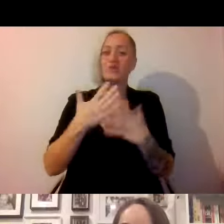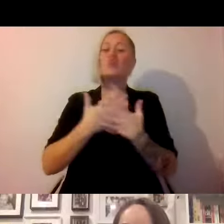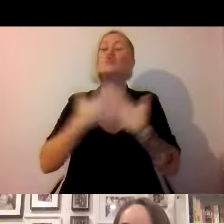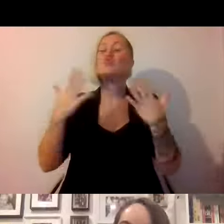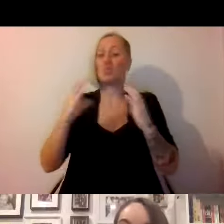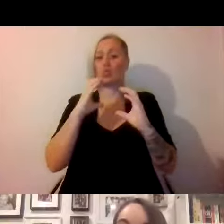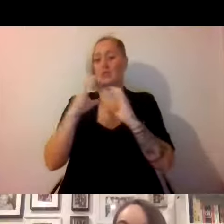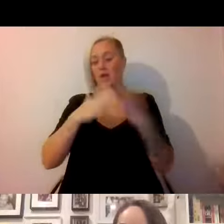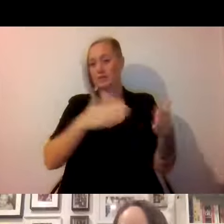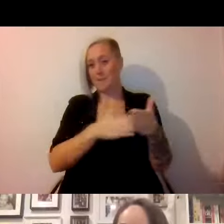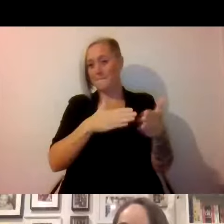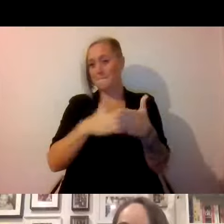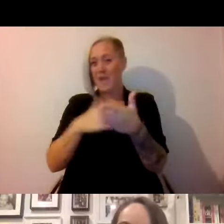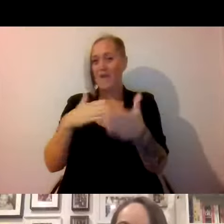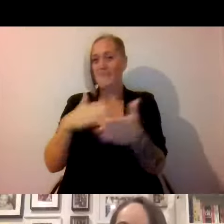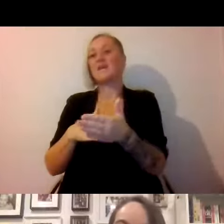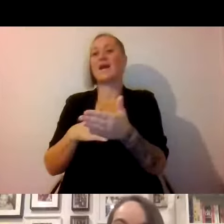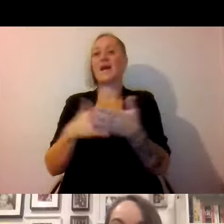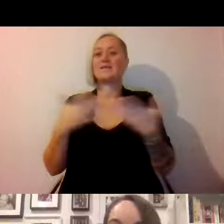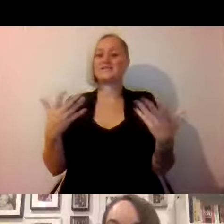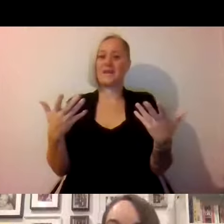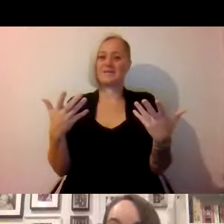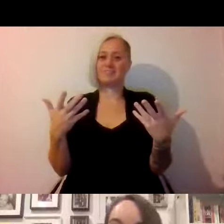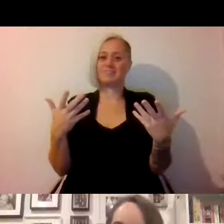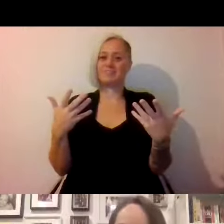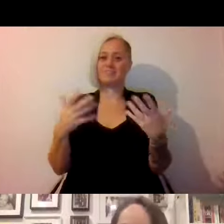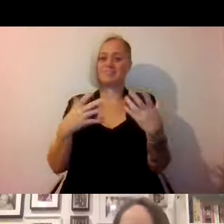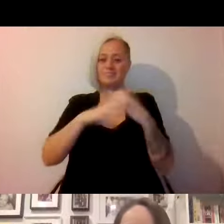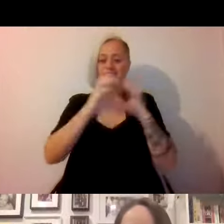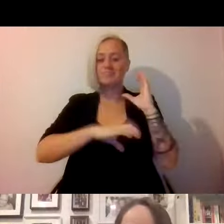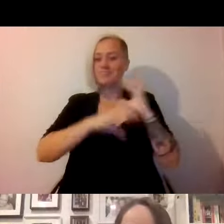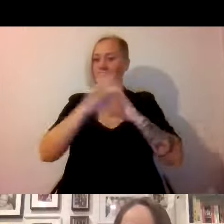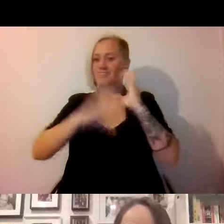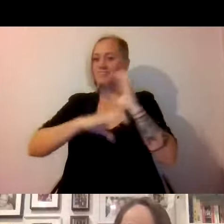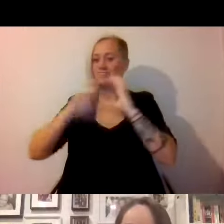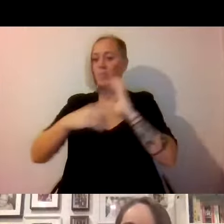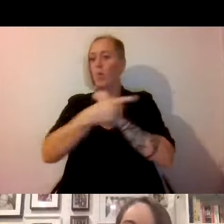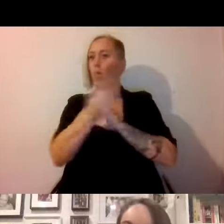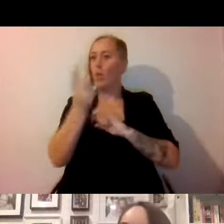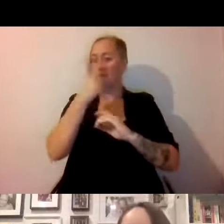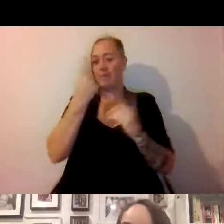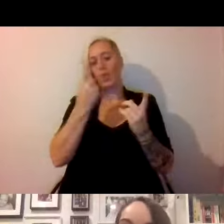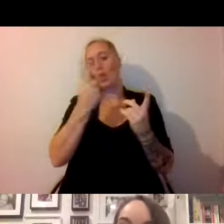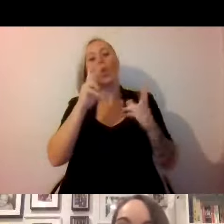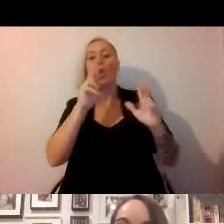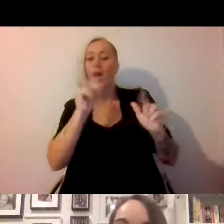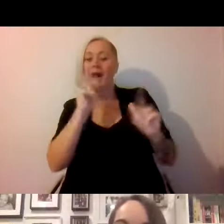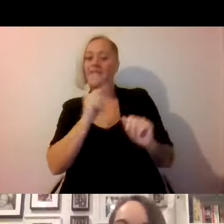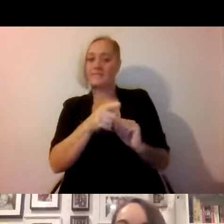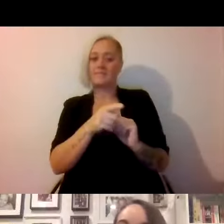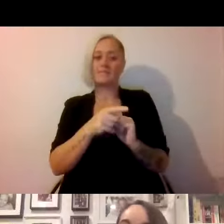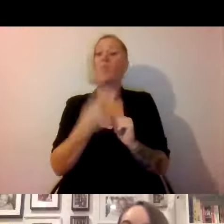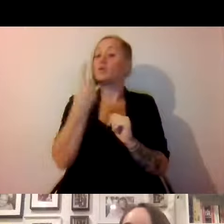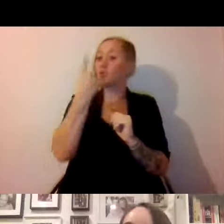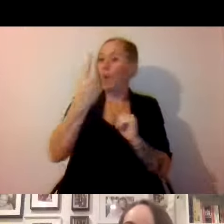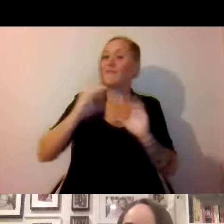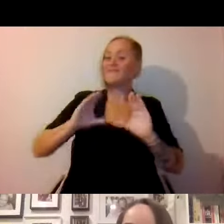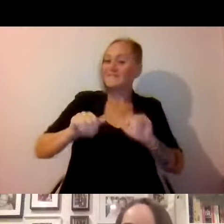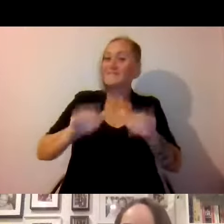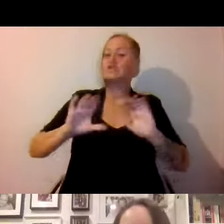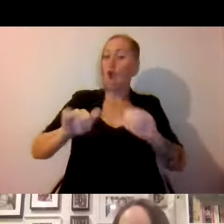barriers and gulfs of understanding between my grandfather and the people that were taking care of him. And there was actually one physiotherapist who was